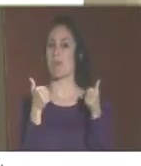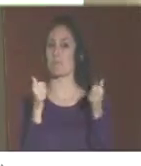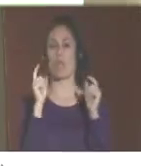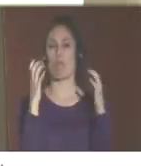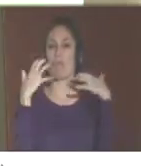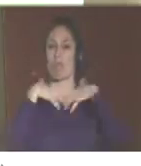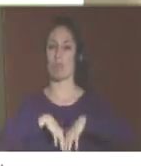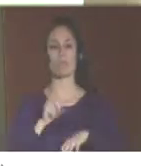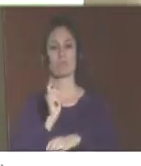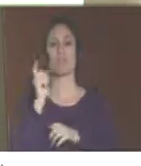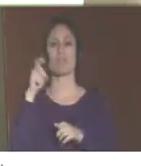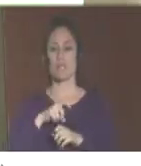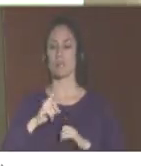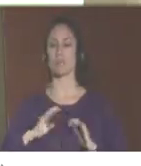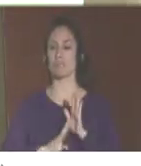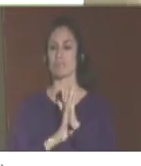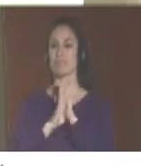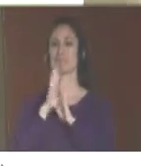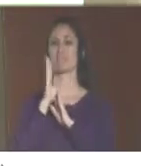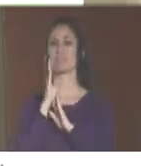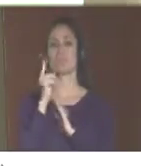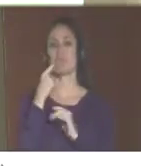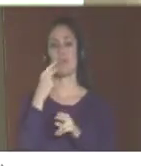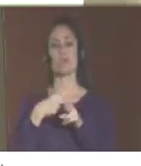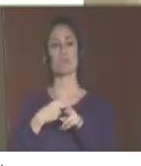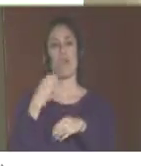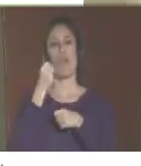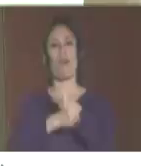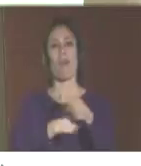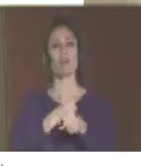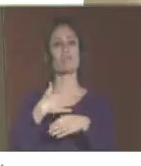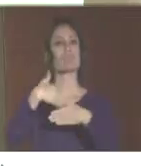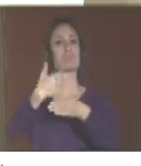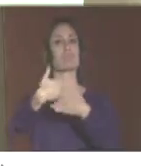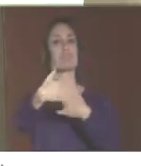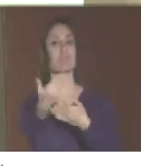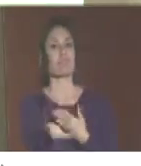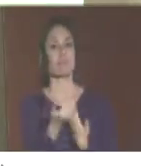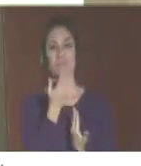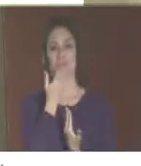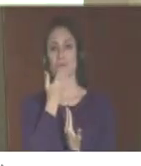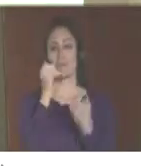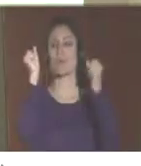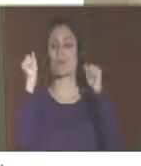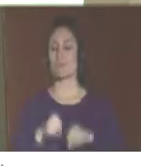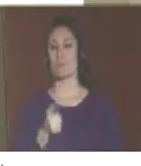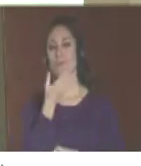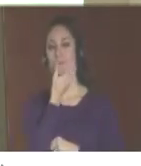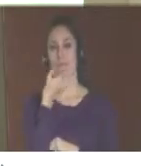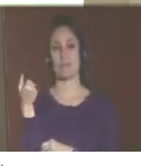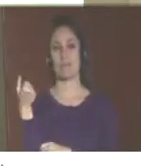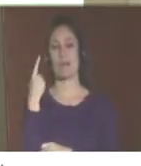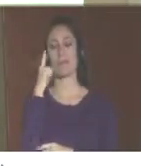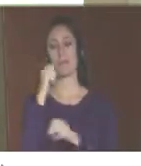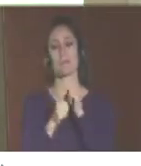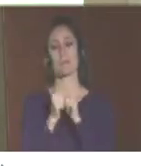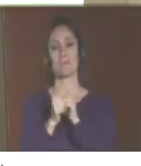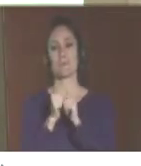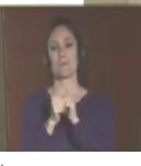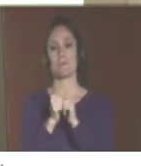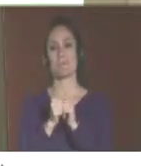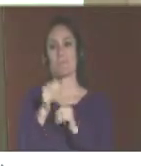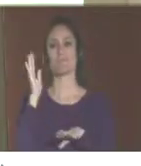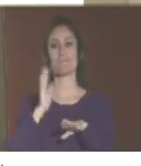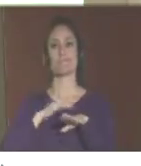get them to grow properly, suitably, so that future development in years to come will have us